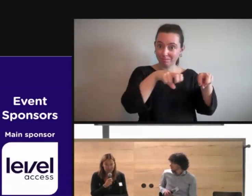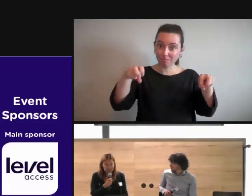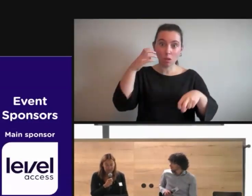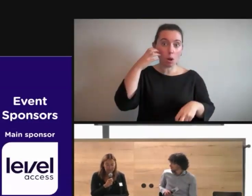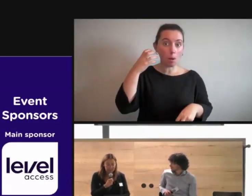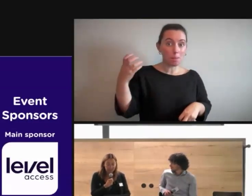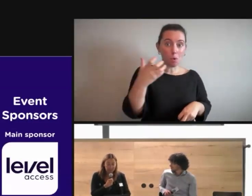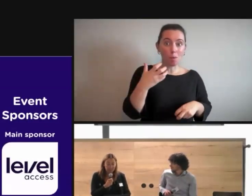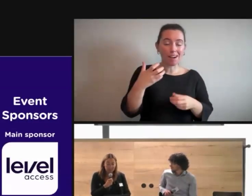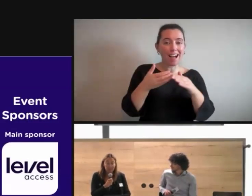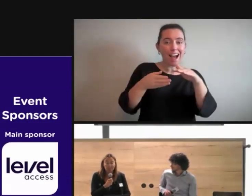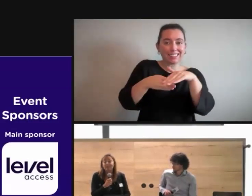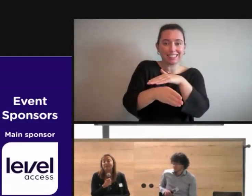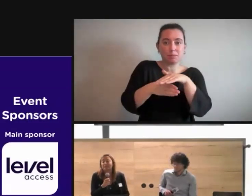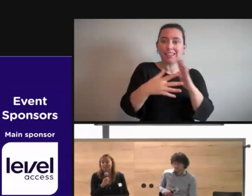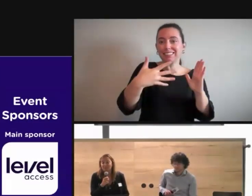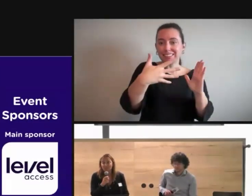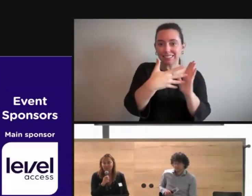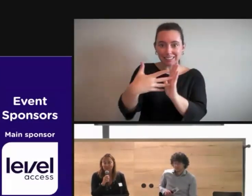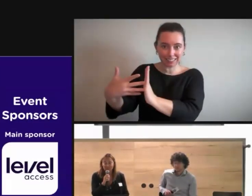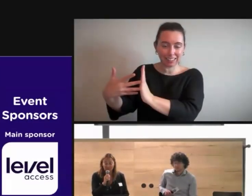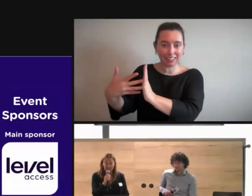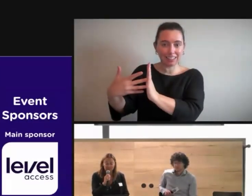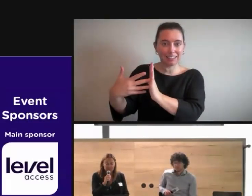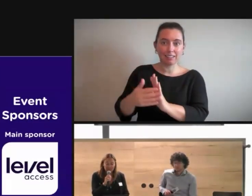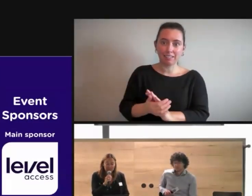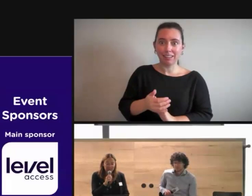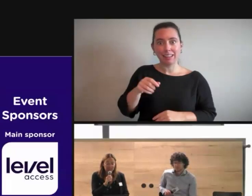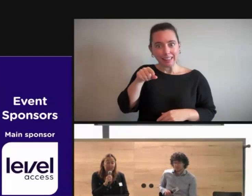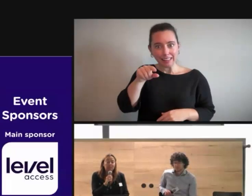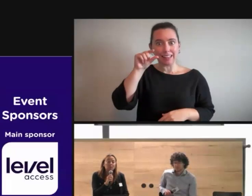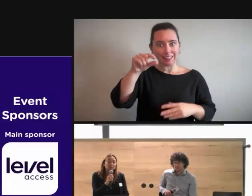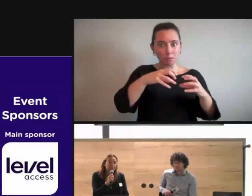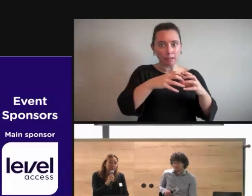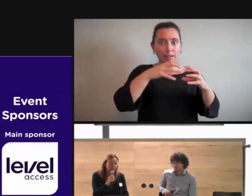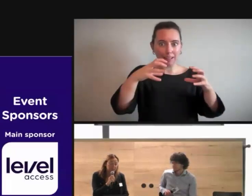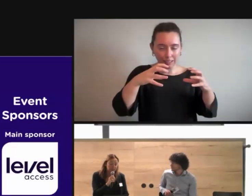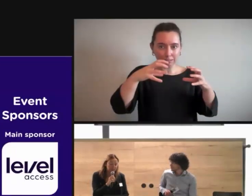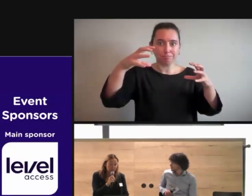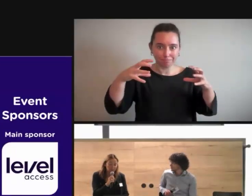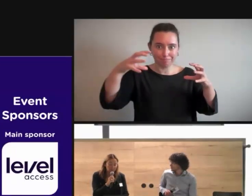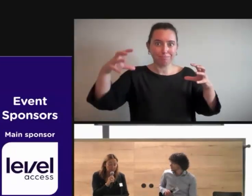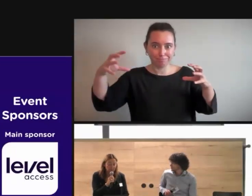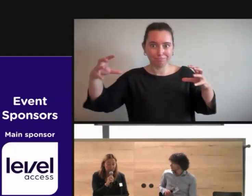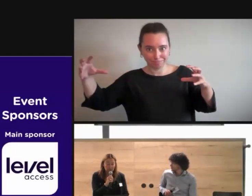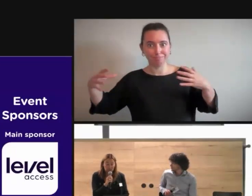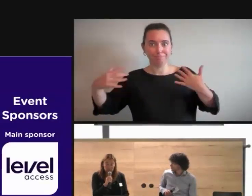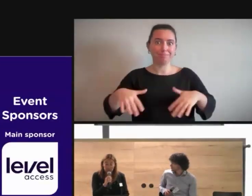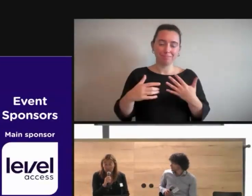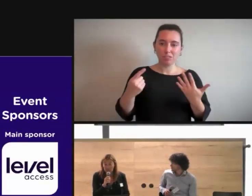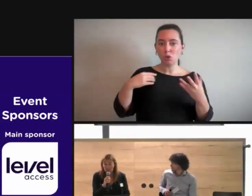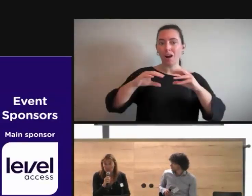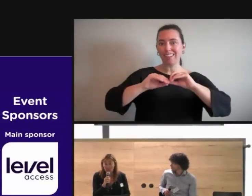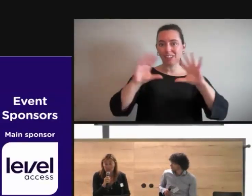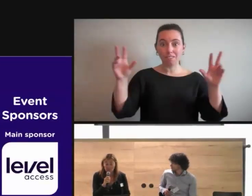accessibility testing, something that it's kind of a gift that keeps giving. And to give some clarity on this topic, we have invited 3